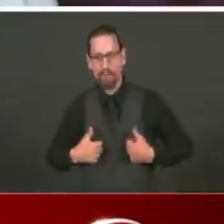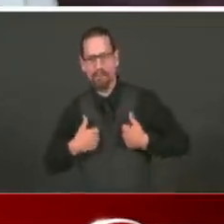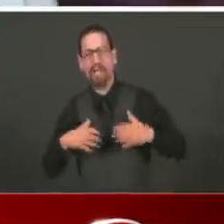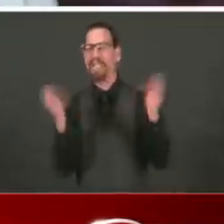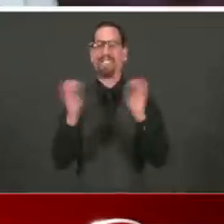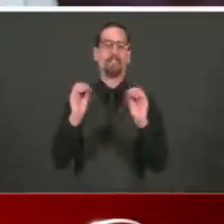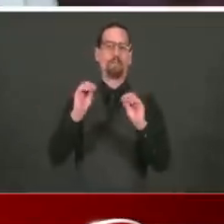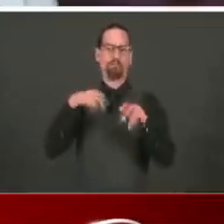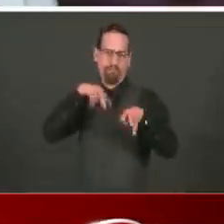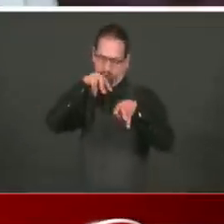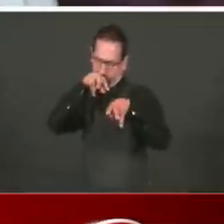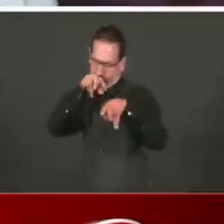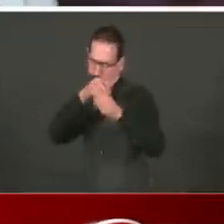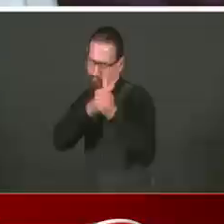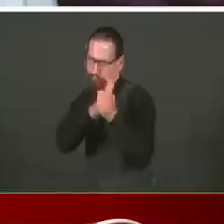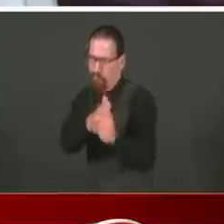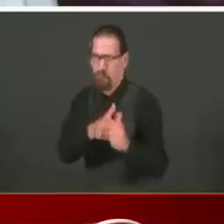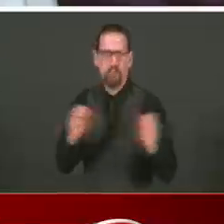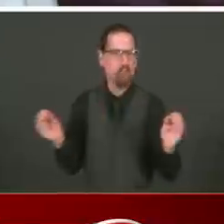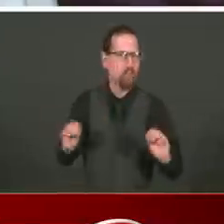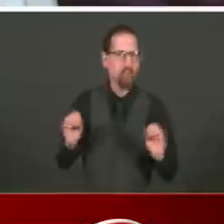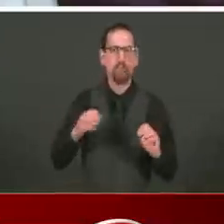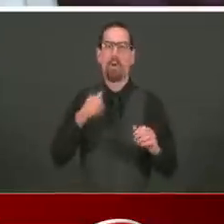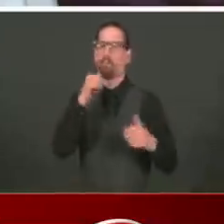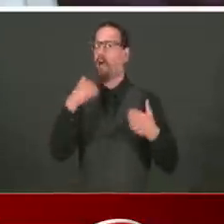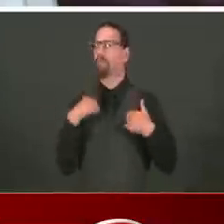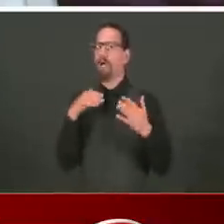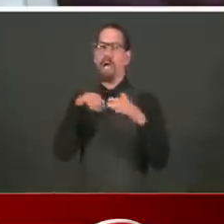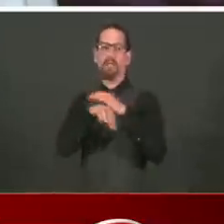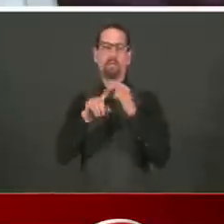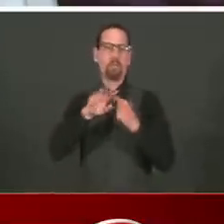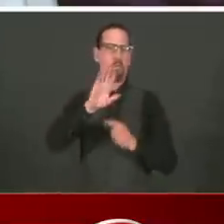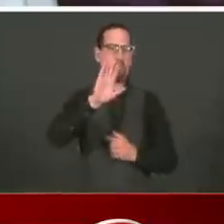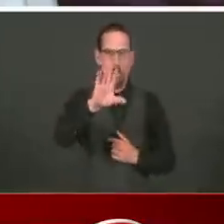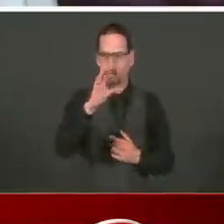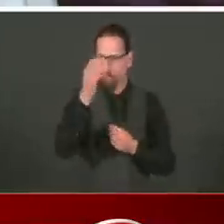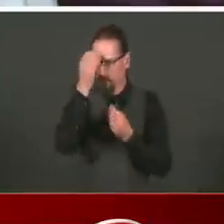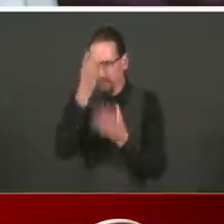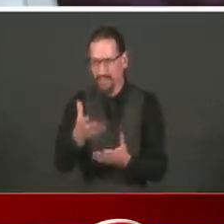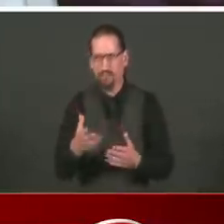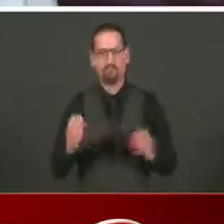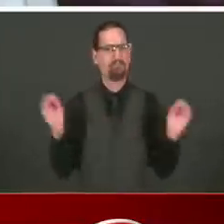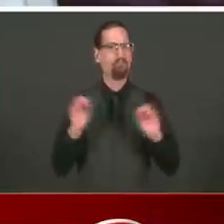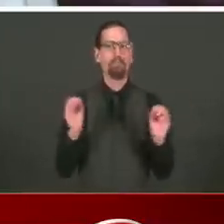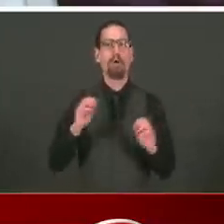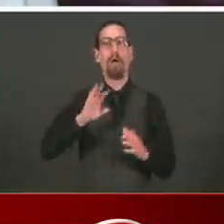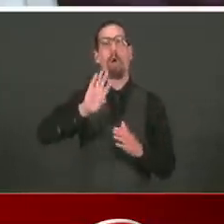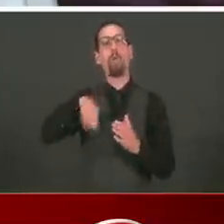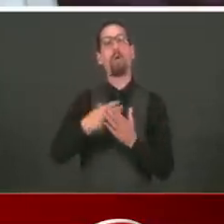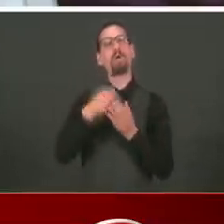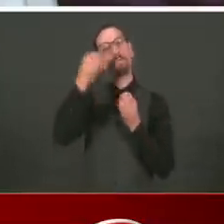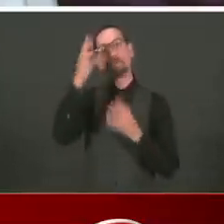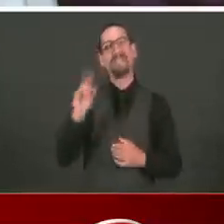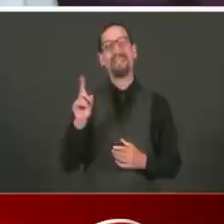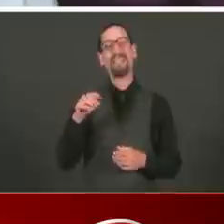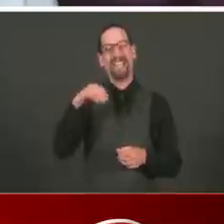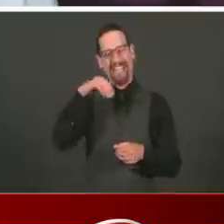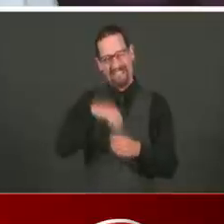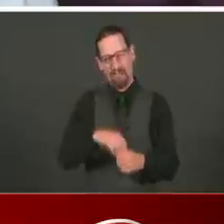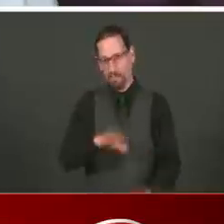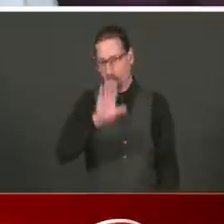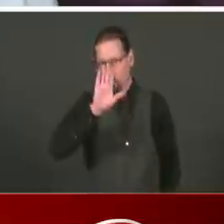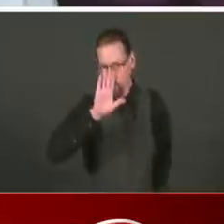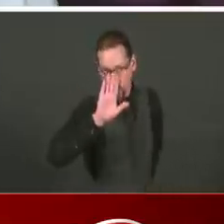contacts. It's information that lives on your phone. It's for you to use to manage